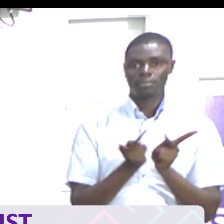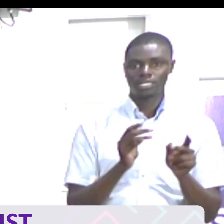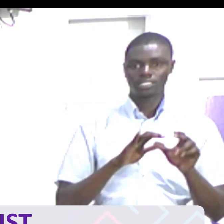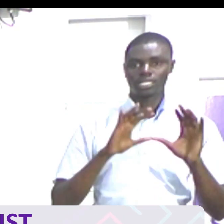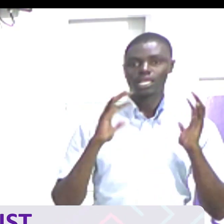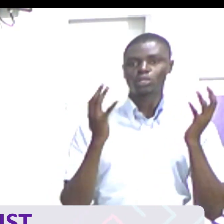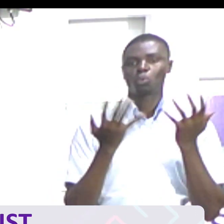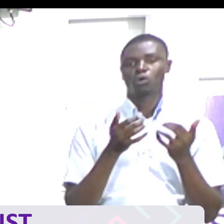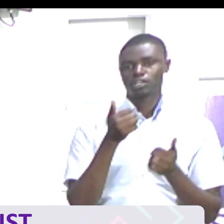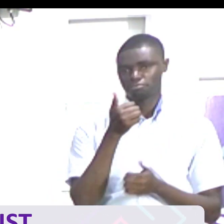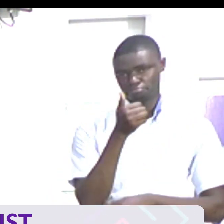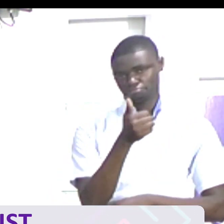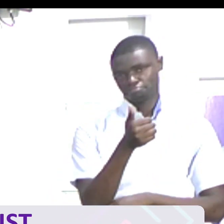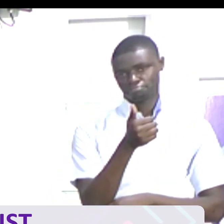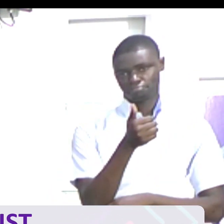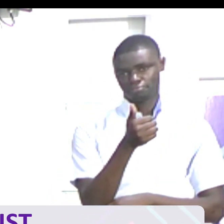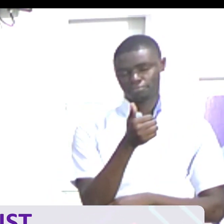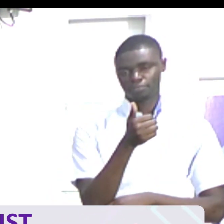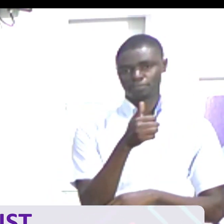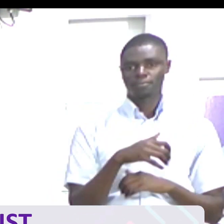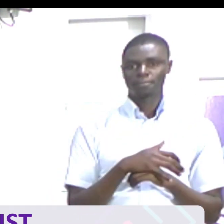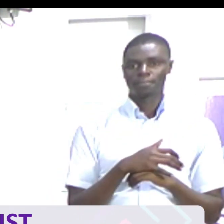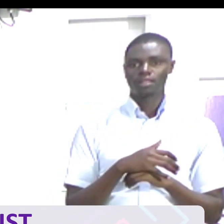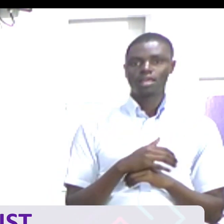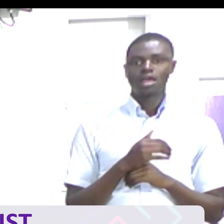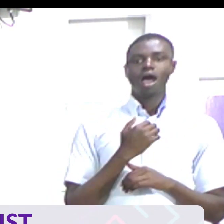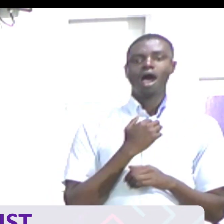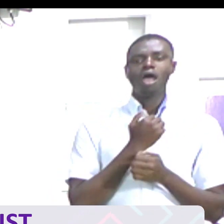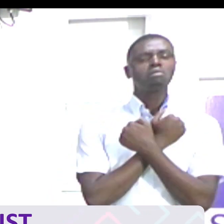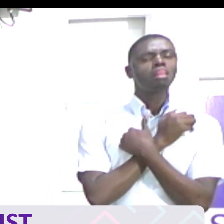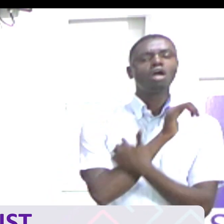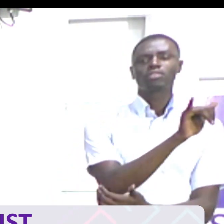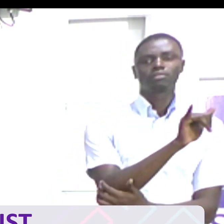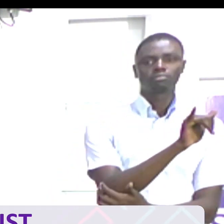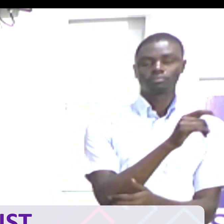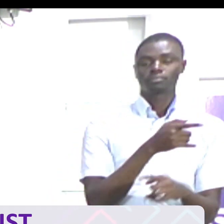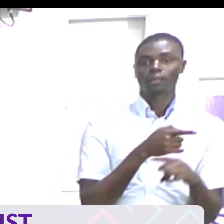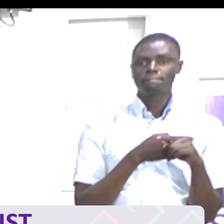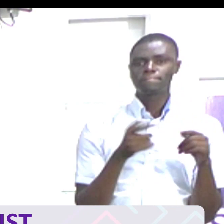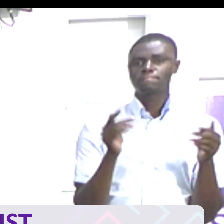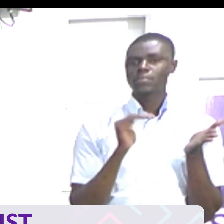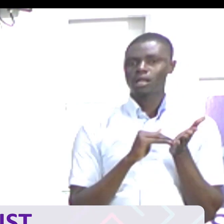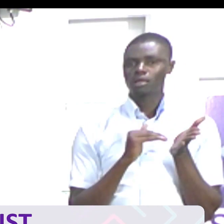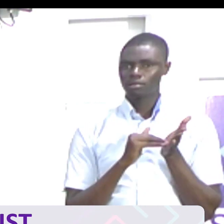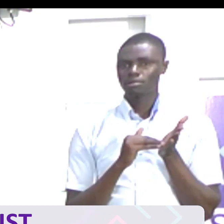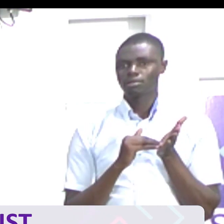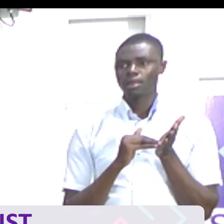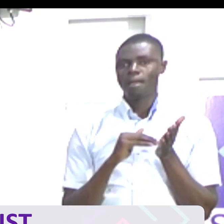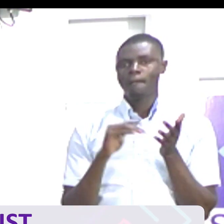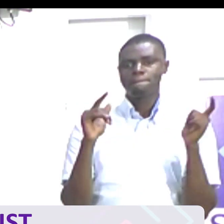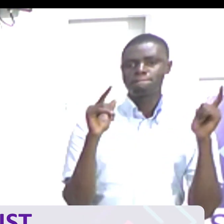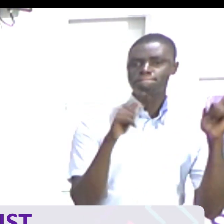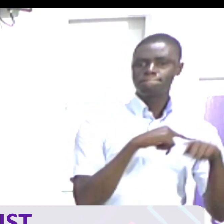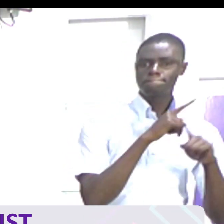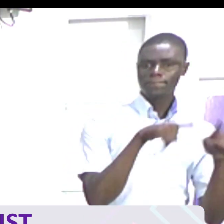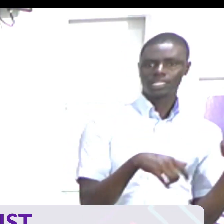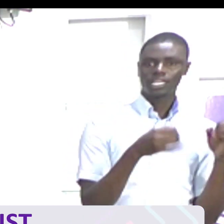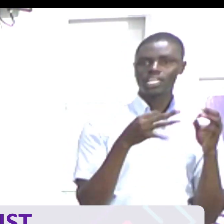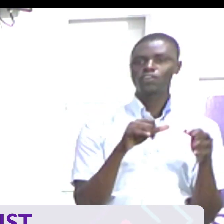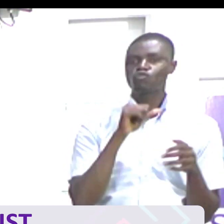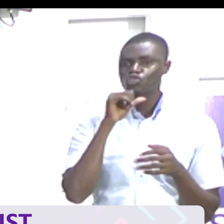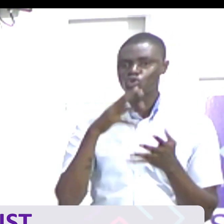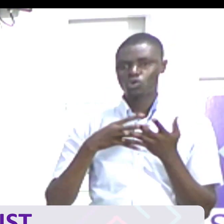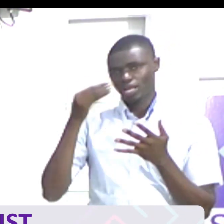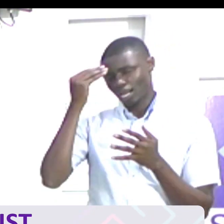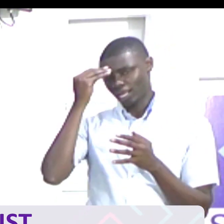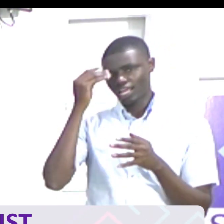world. Au sio? Kidogo hapo tunapenda hiyo. Lakini again mistakes, if you don't learn from